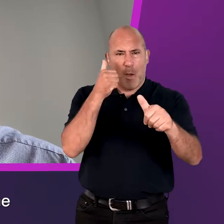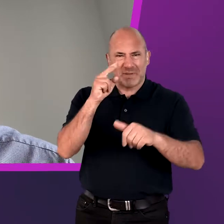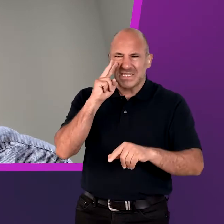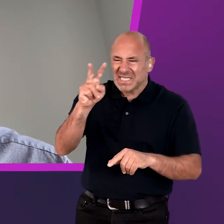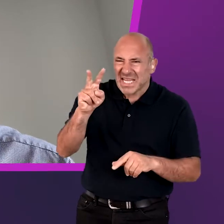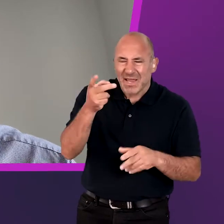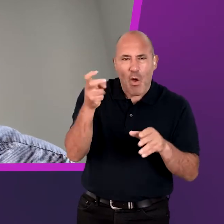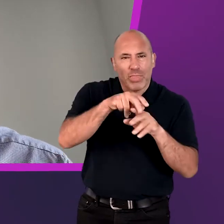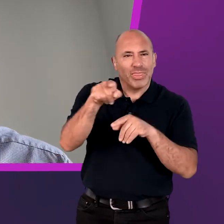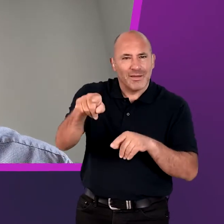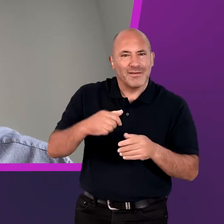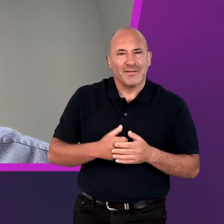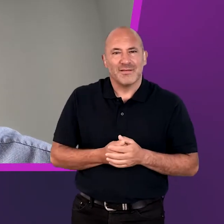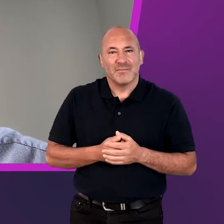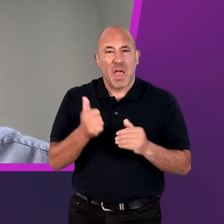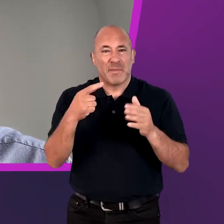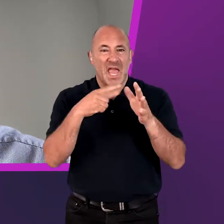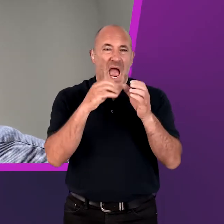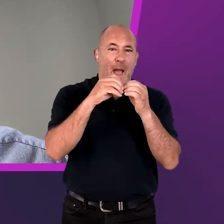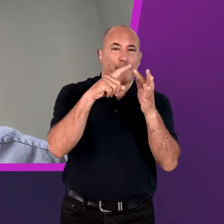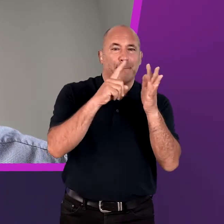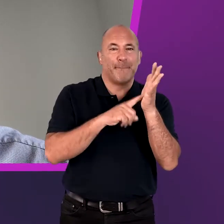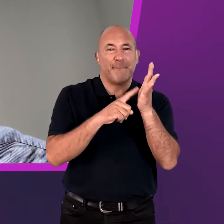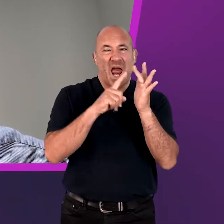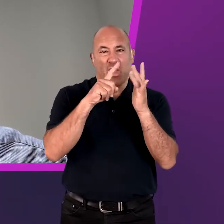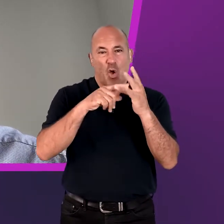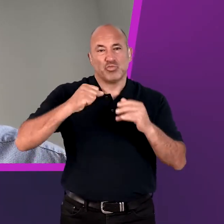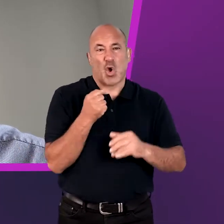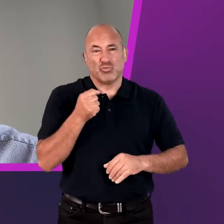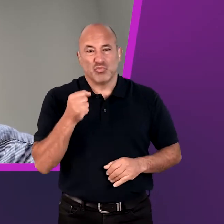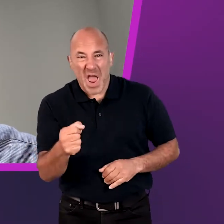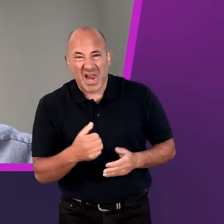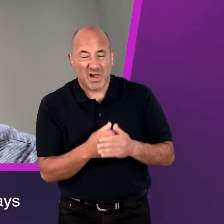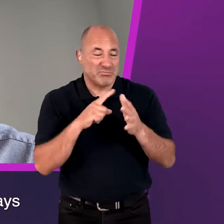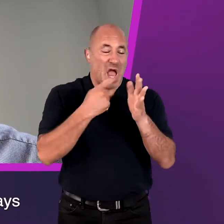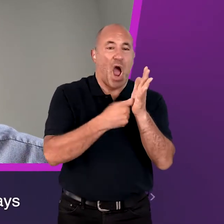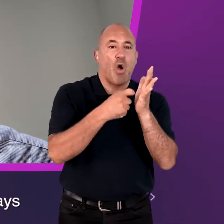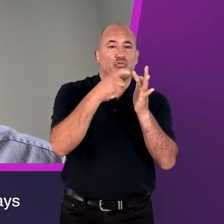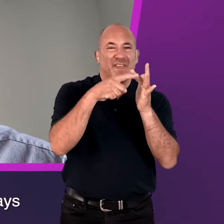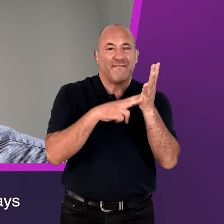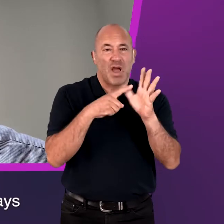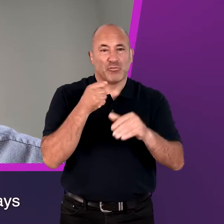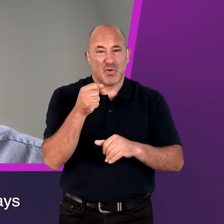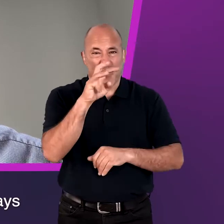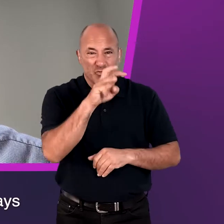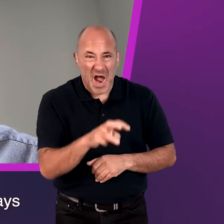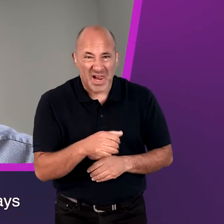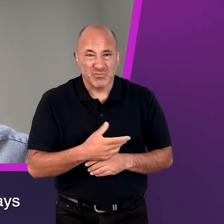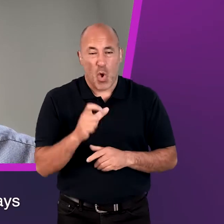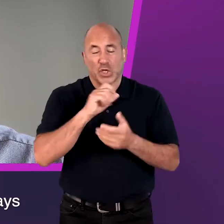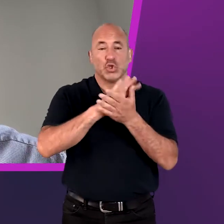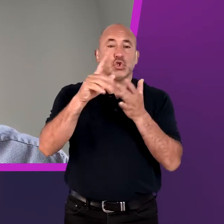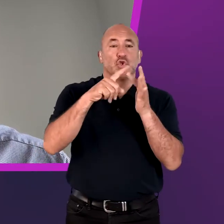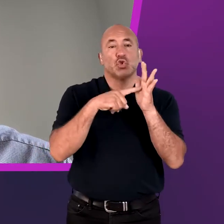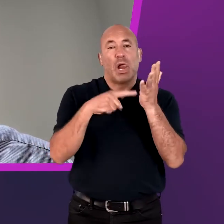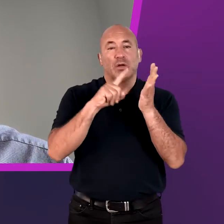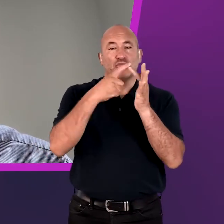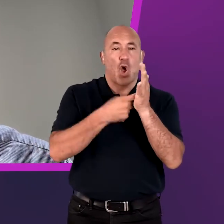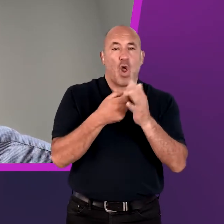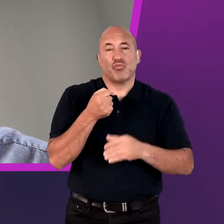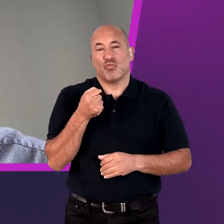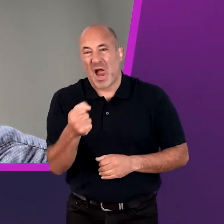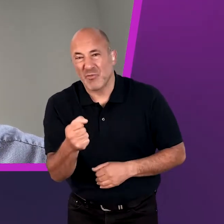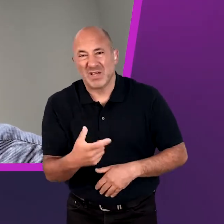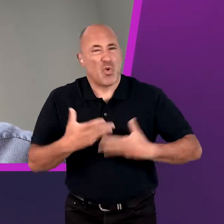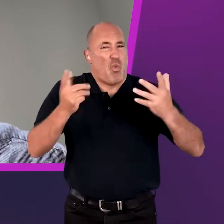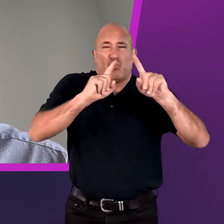noticed the name of the train company that you were travelling with. It might have been Abellio ScotRail, Arriva Trains Rails, or it could have been Chiltern Railways or many, many